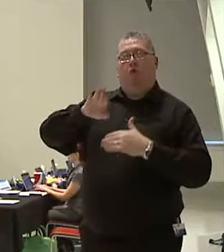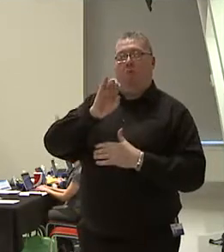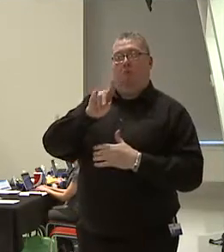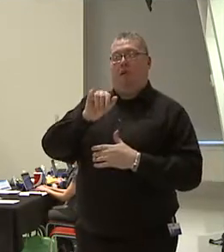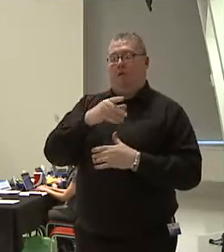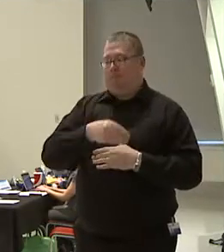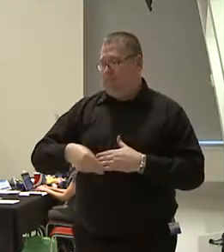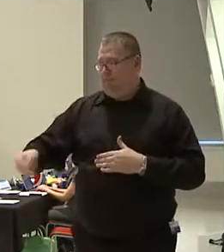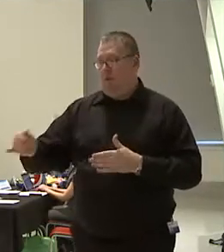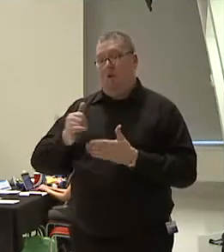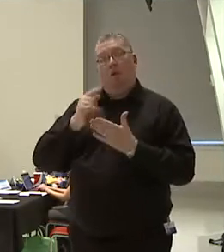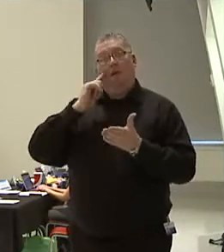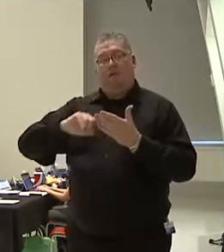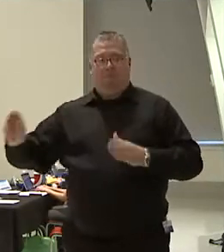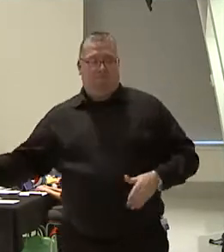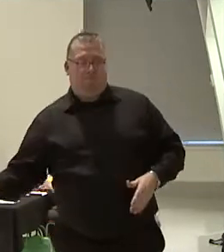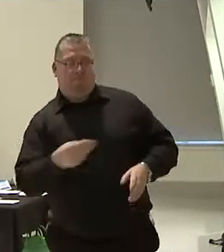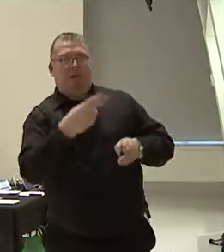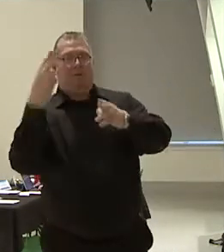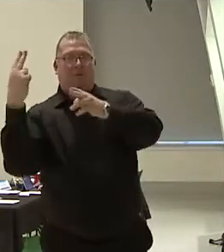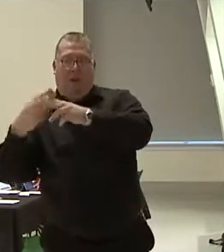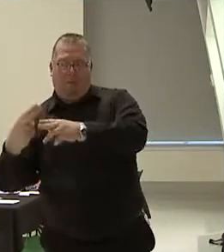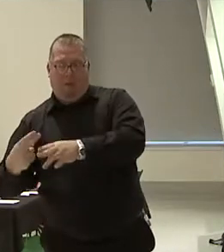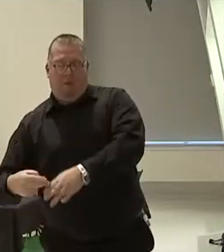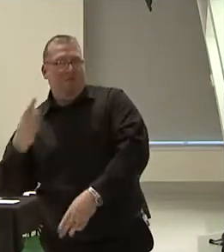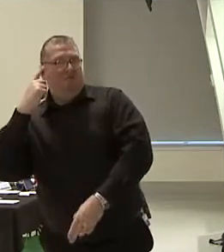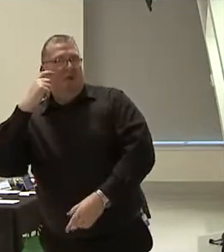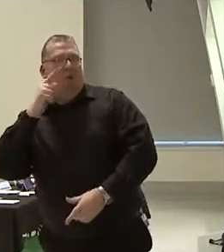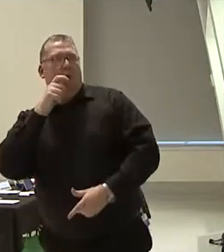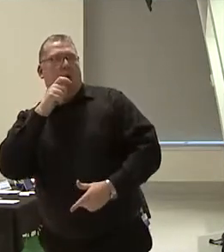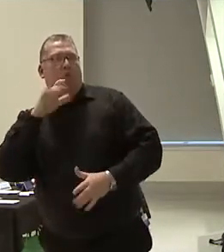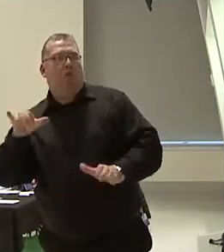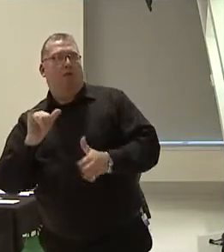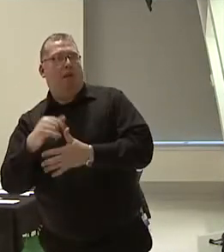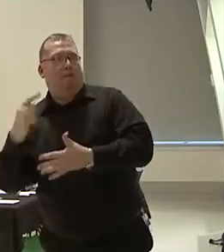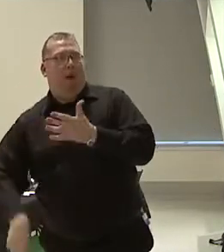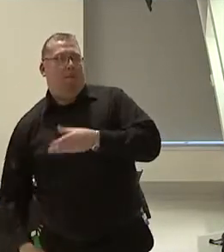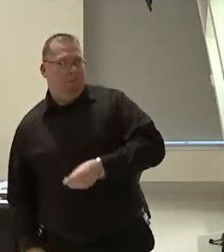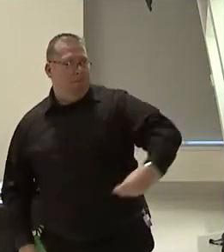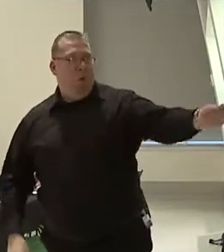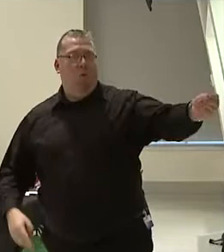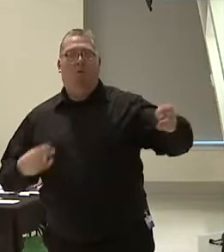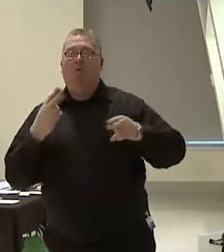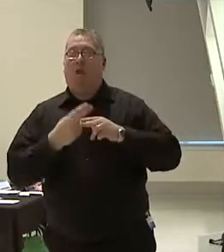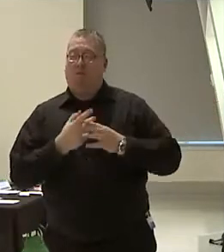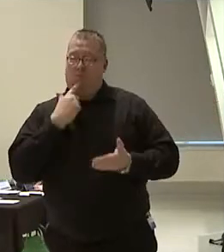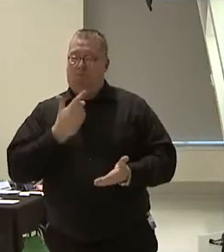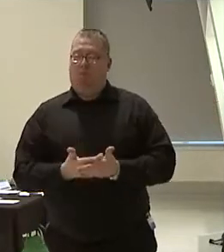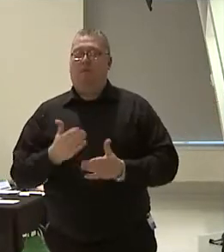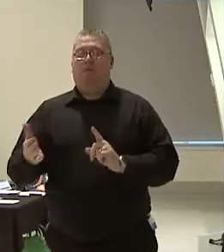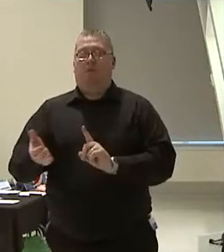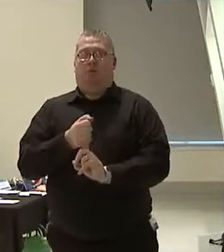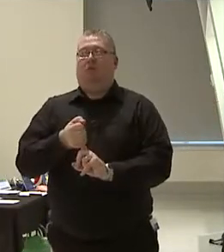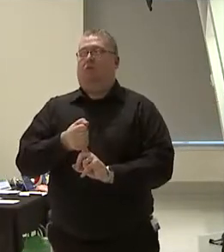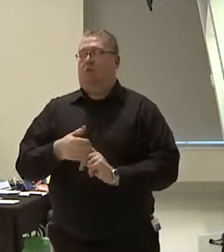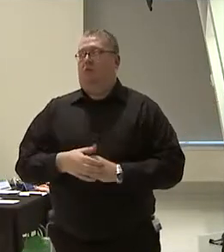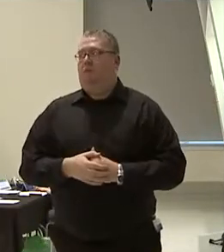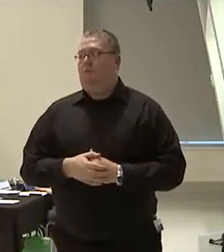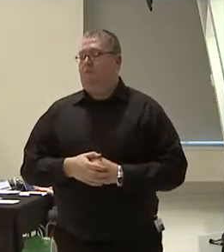those investigators the suspects within a couple hours. Yeah. That's right.